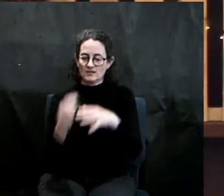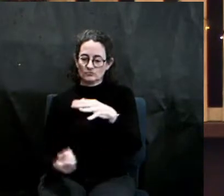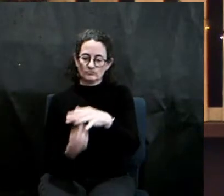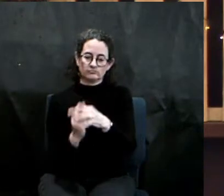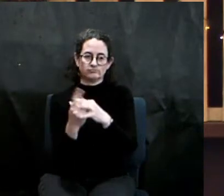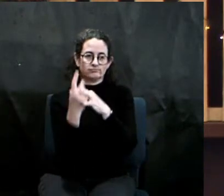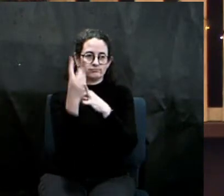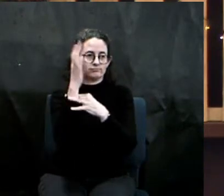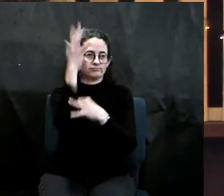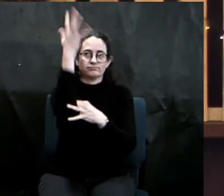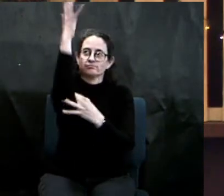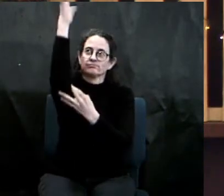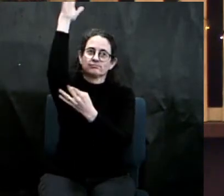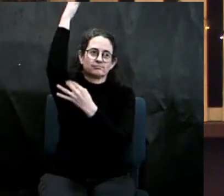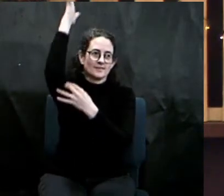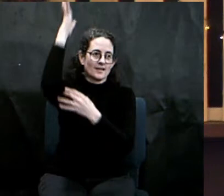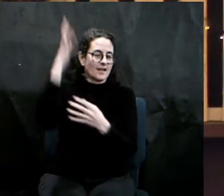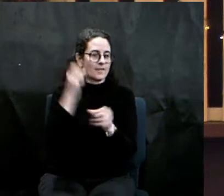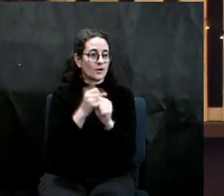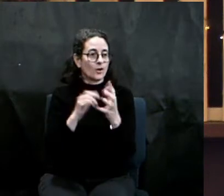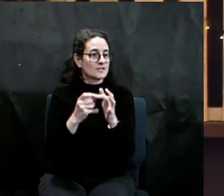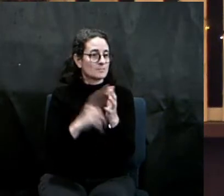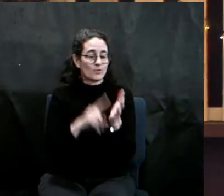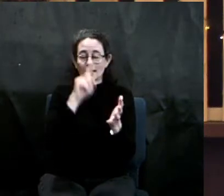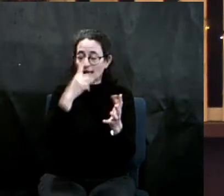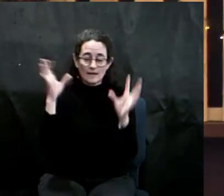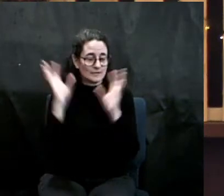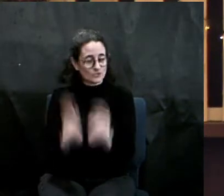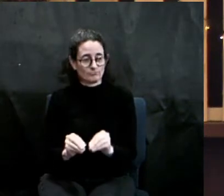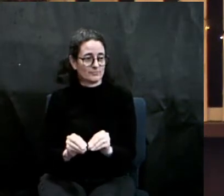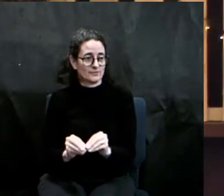a concrete path. The gospel cannot be stopped.